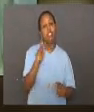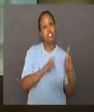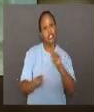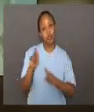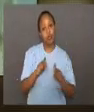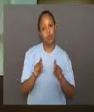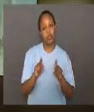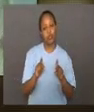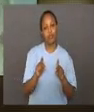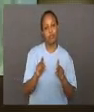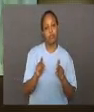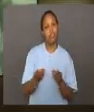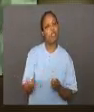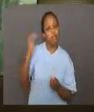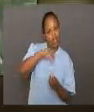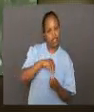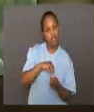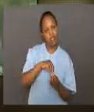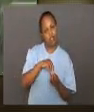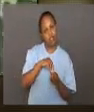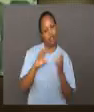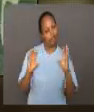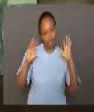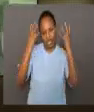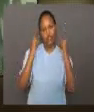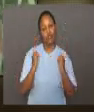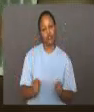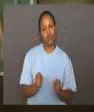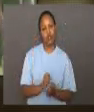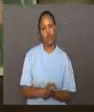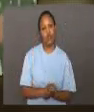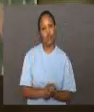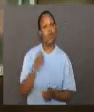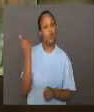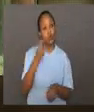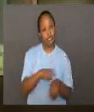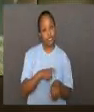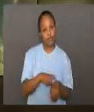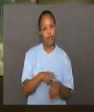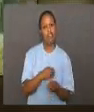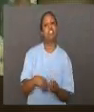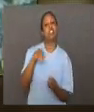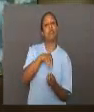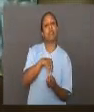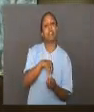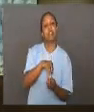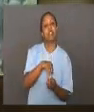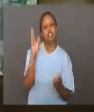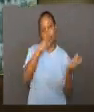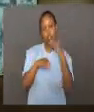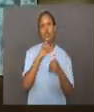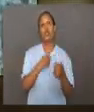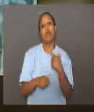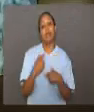a result, the people become even more angry and rebellious, which often leads to